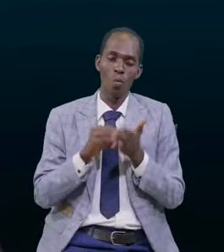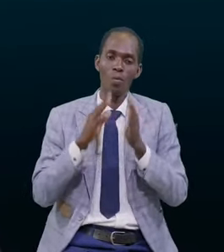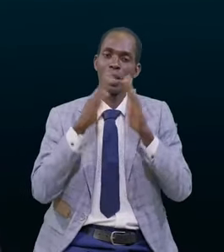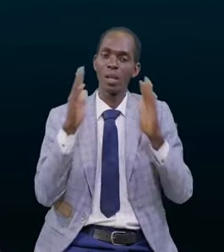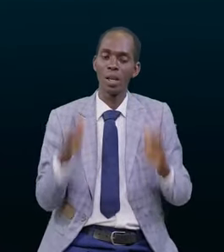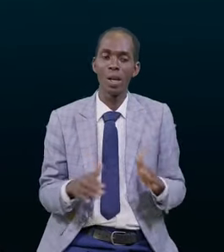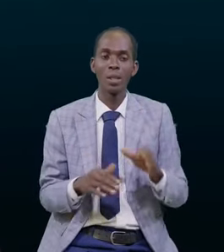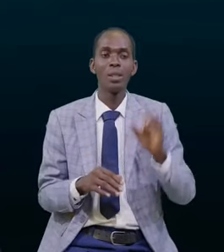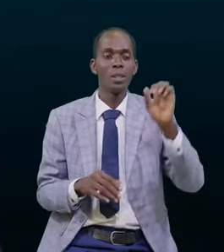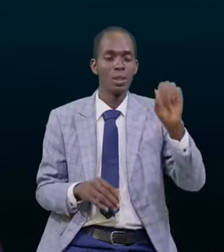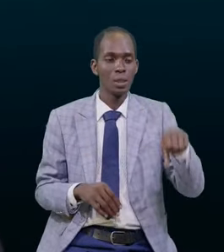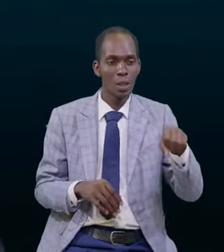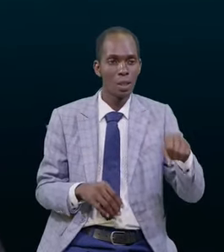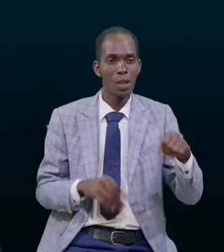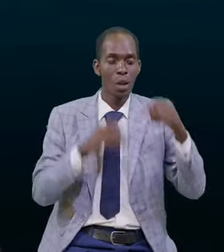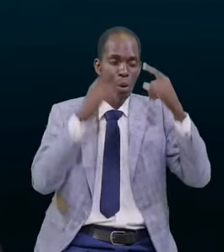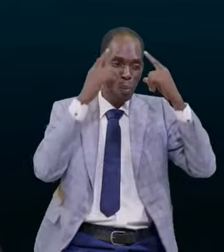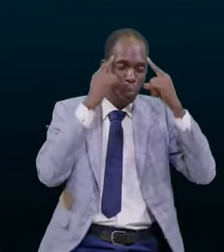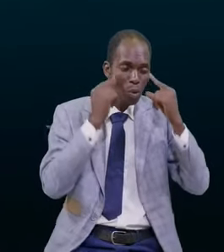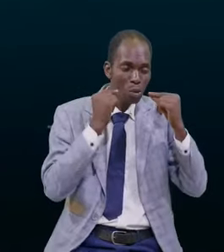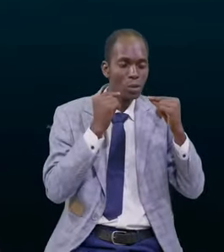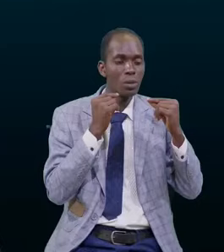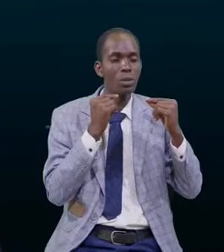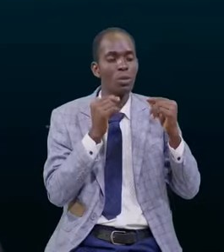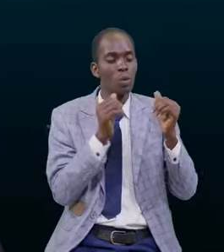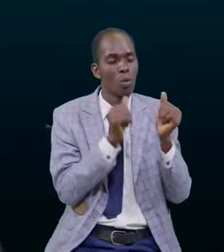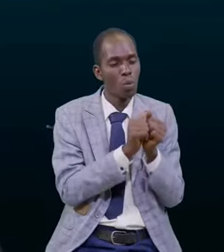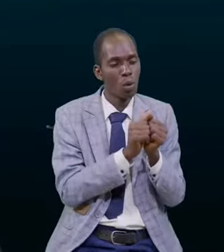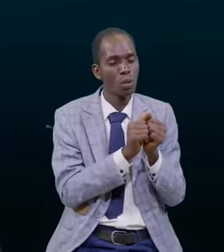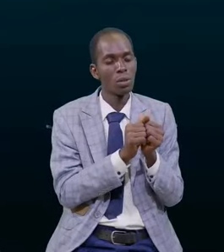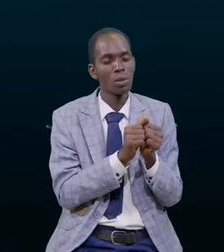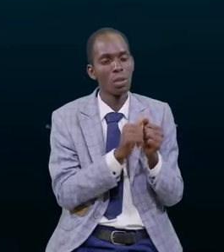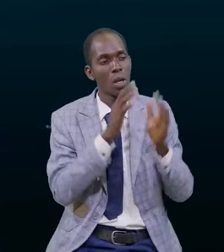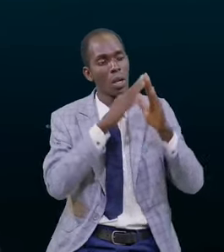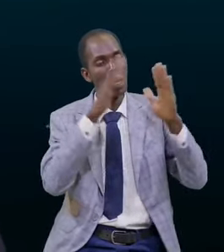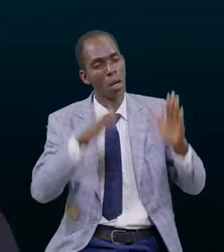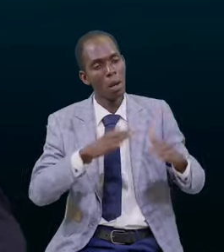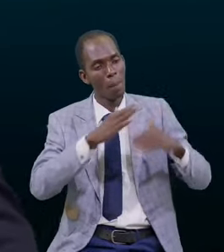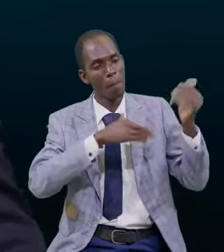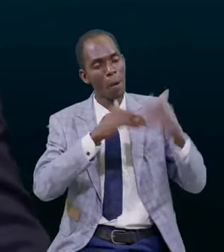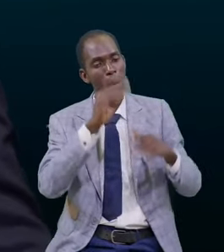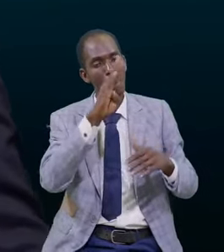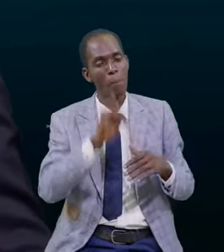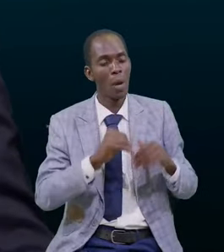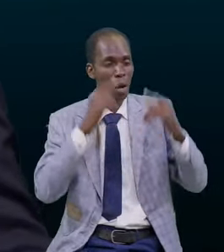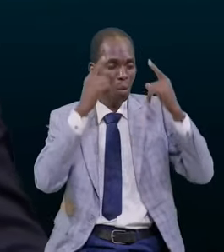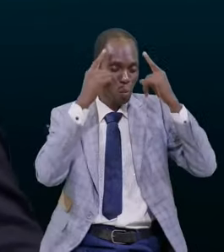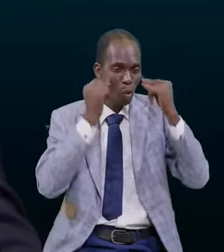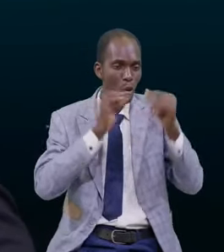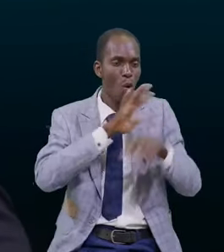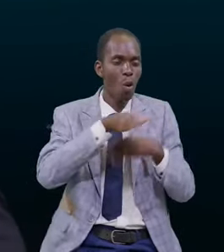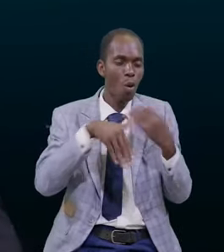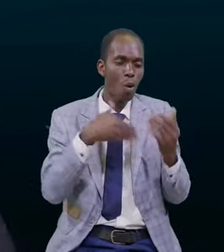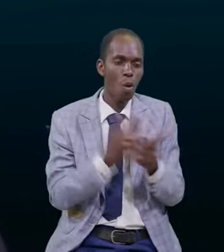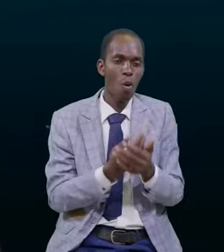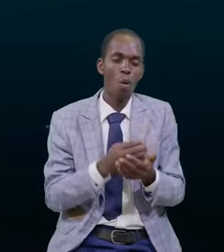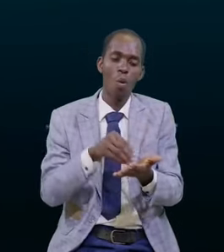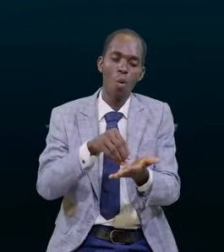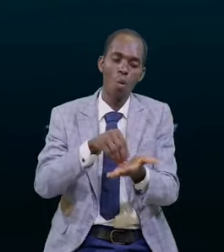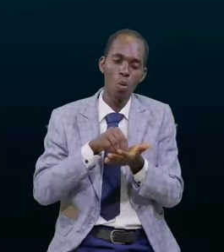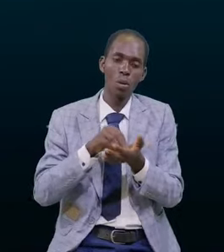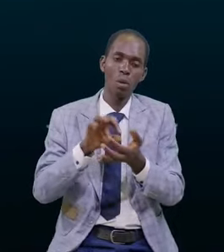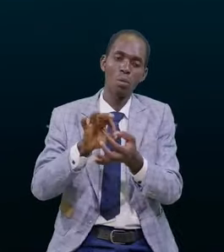Moses and what he's building everything belongs to Christ so we see very clearly that here we are